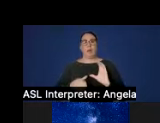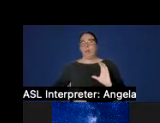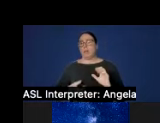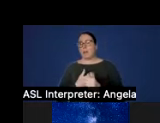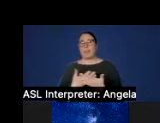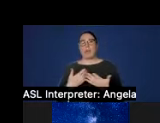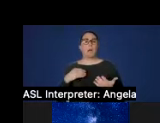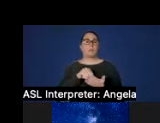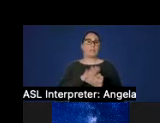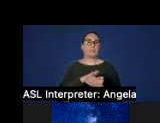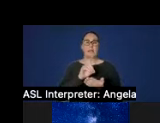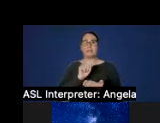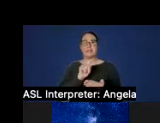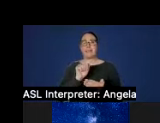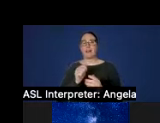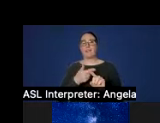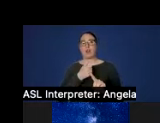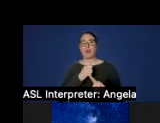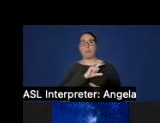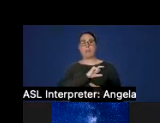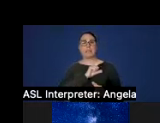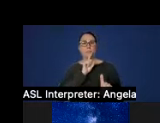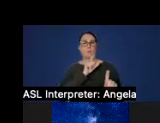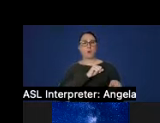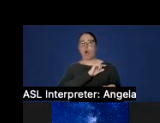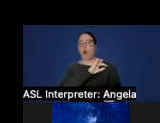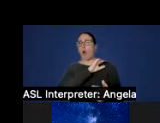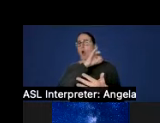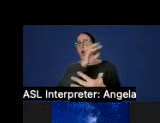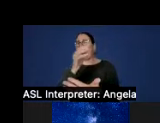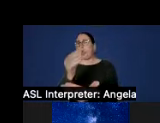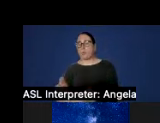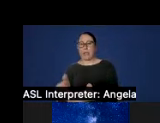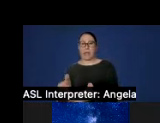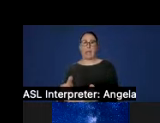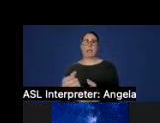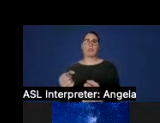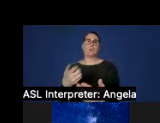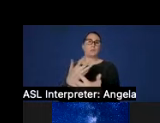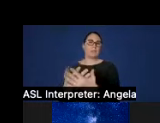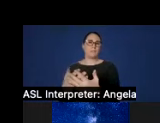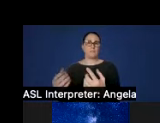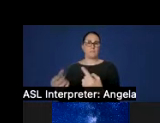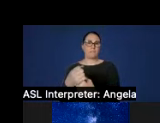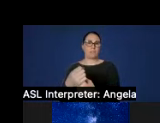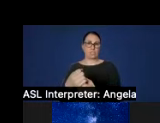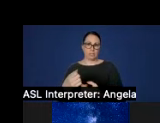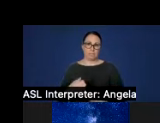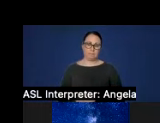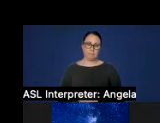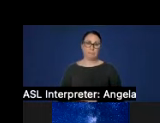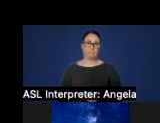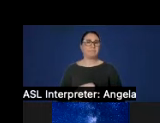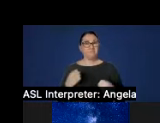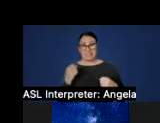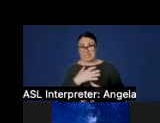police report all the way to conviction. And so it was scary to see what was falling